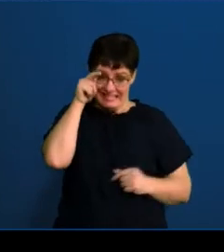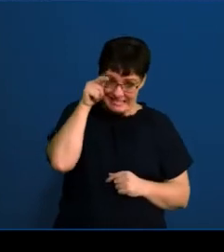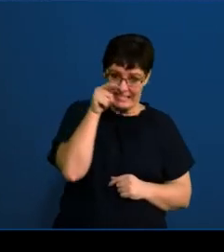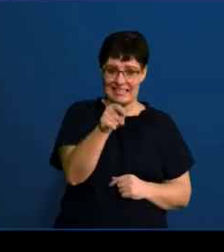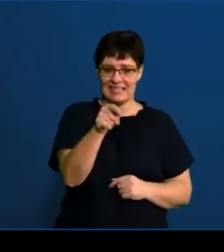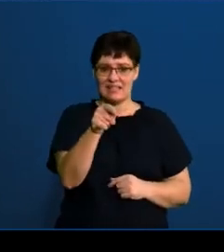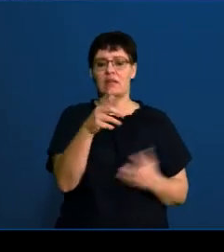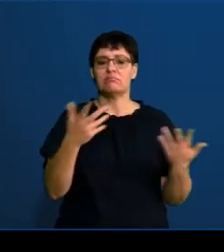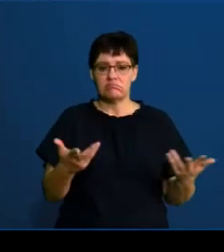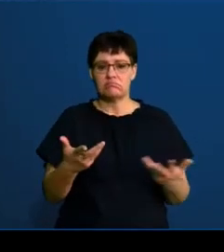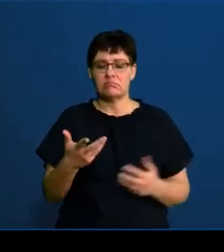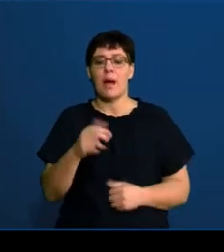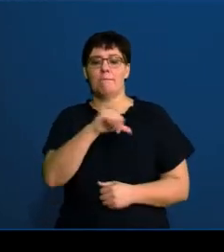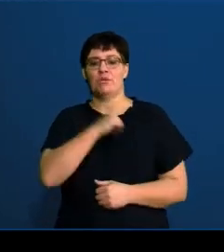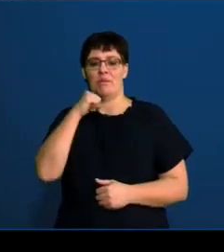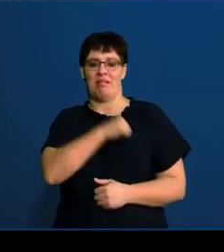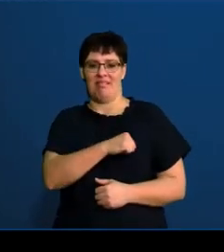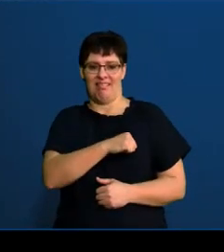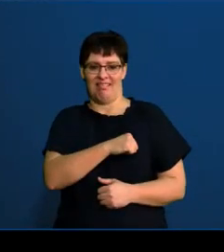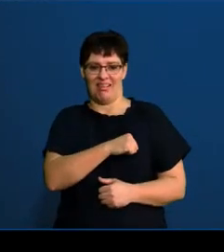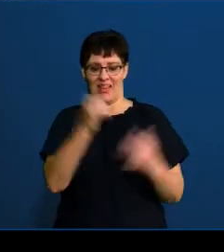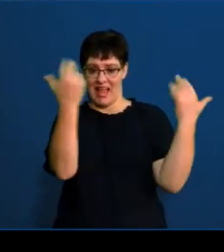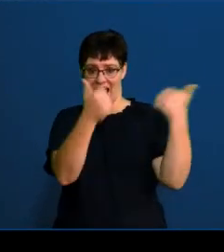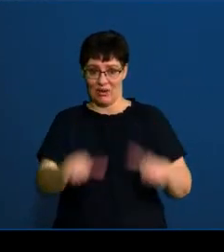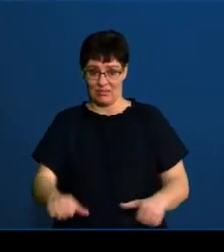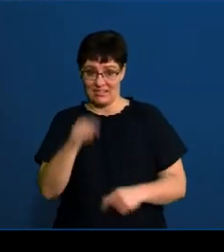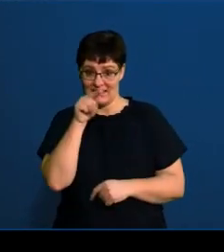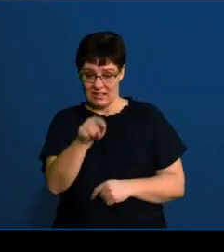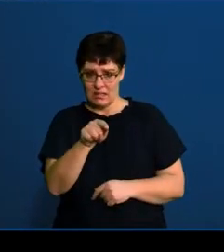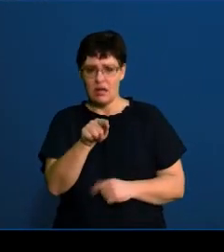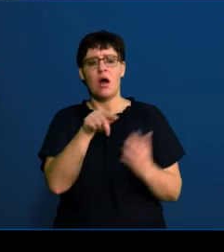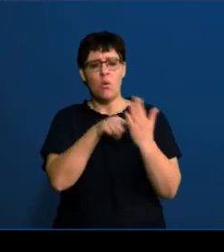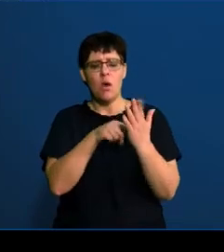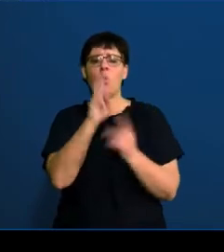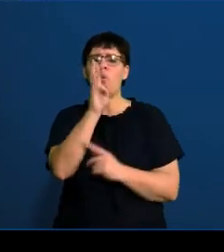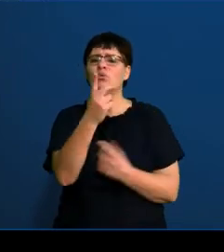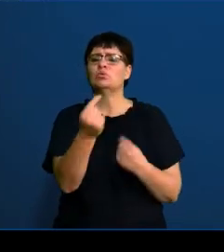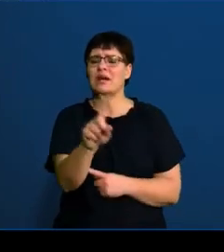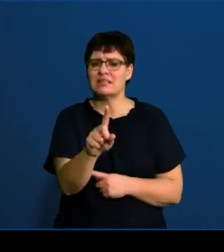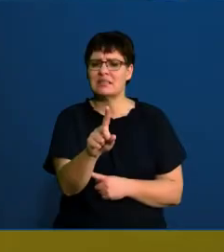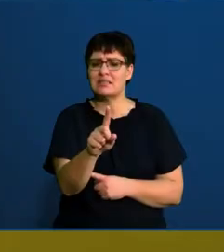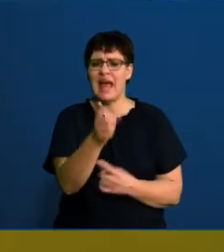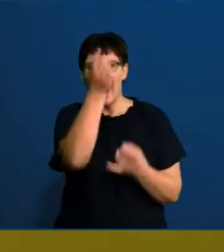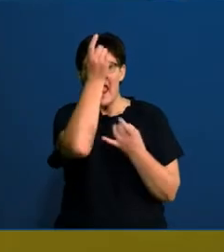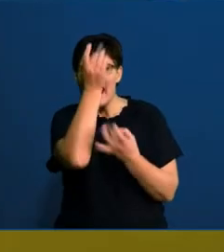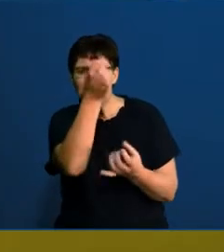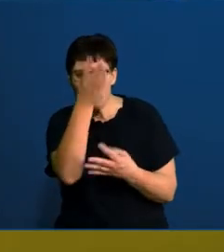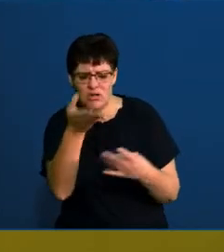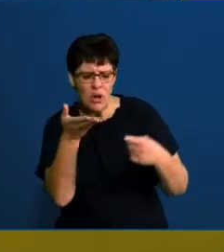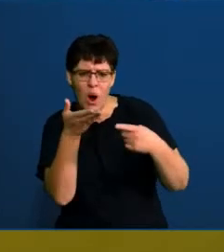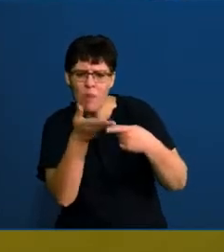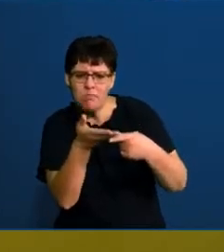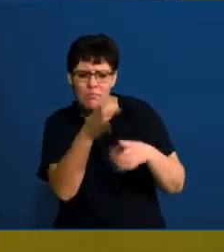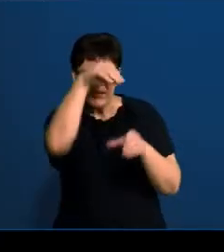a municipal account. On this municipal account, we're going to identify the different information that you get